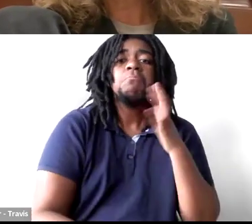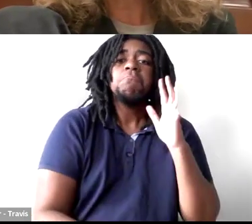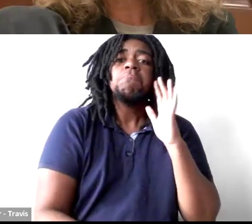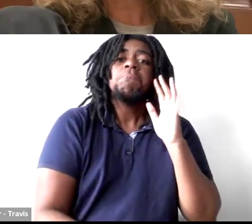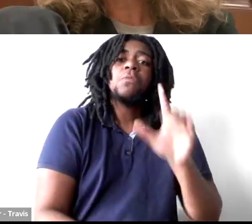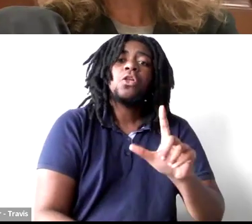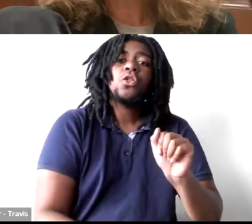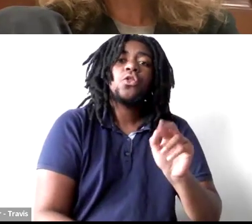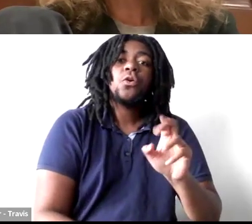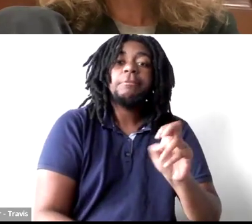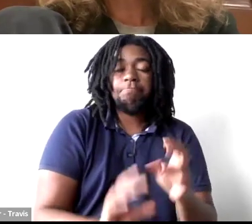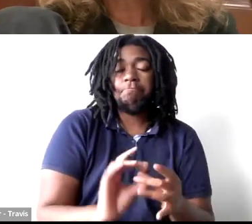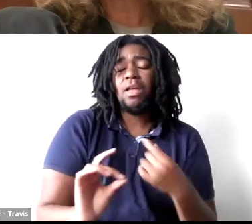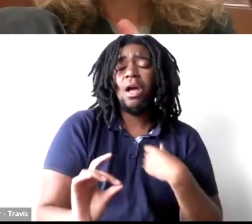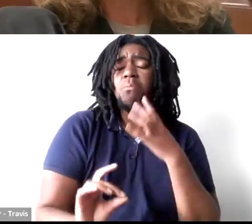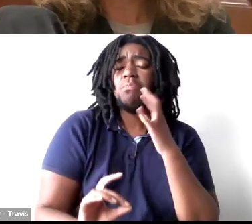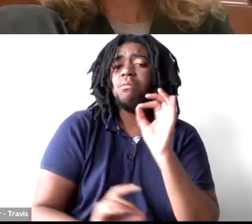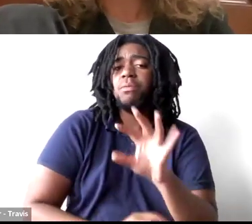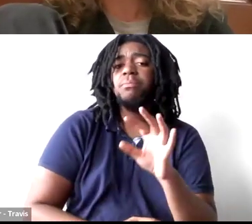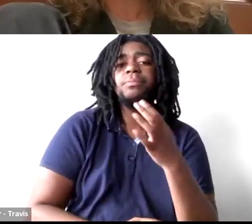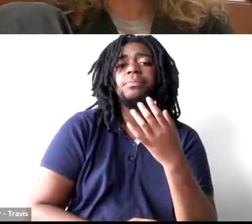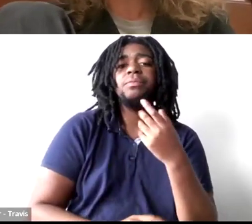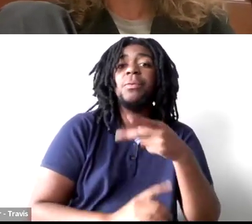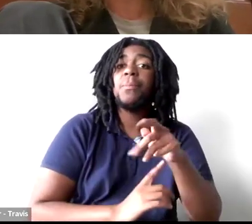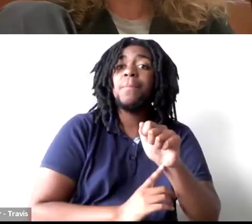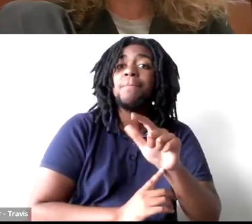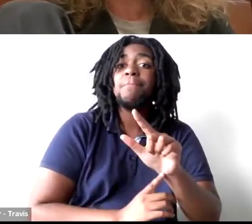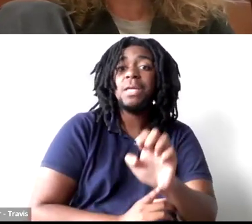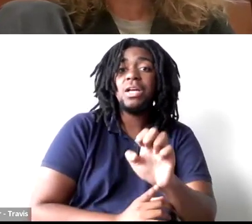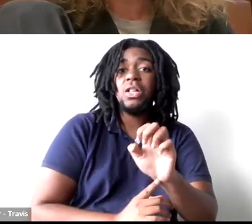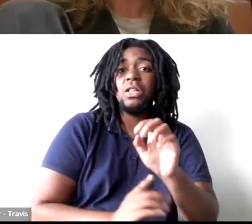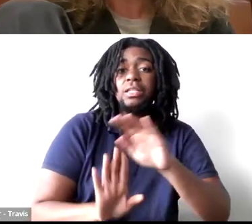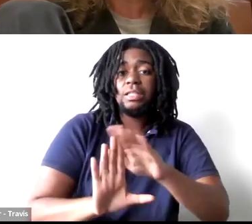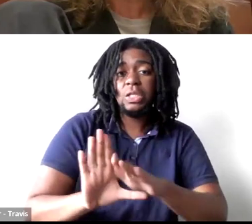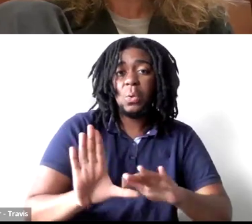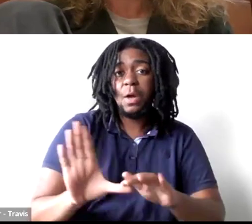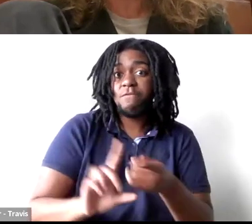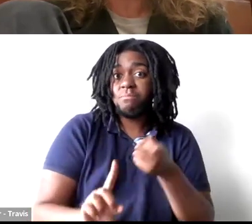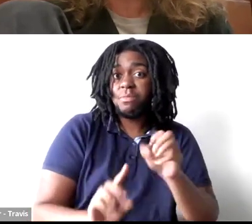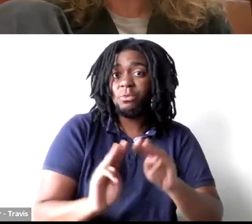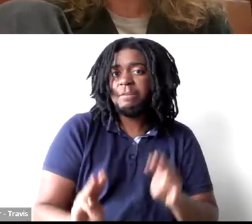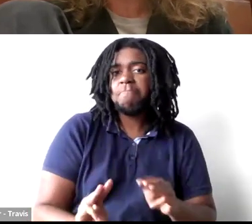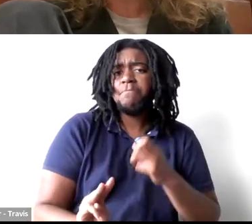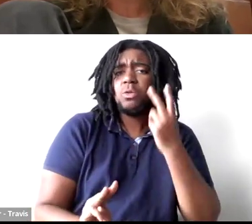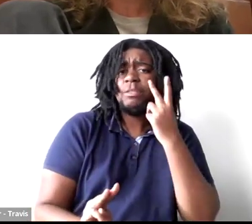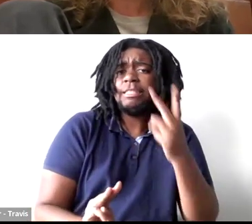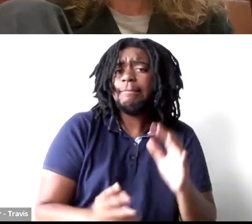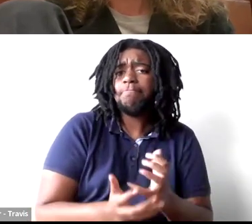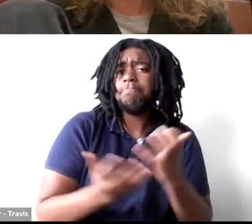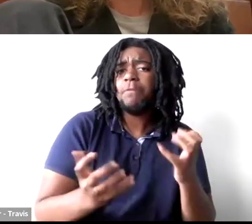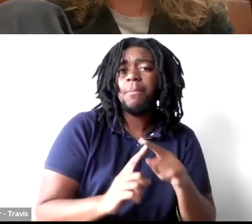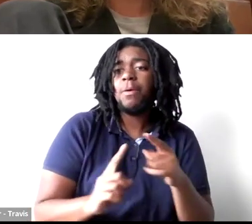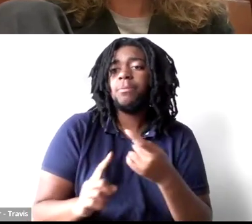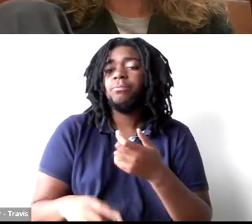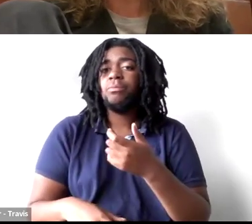don't see it much in Peale silhouettes, ones that come from the Peale Museum, but you do see it in England. Oh,